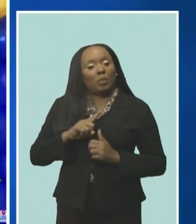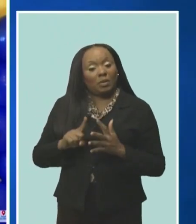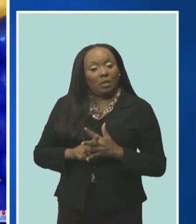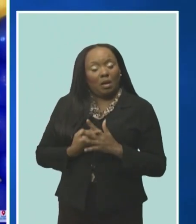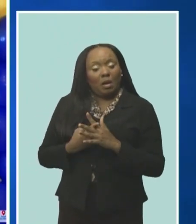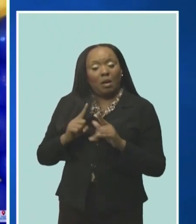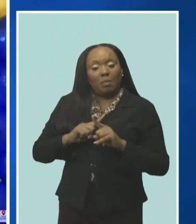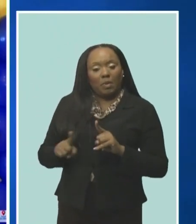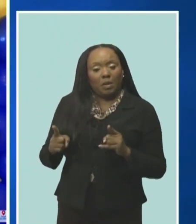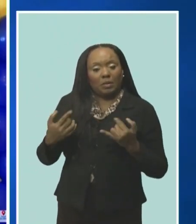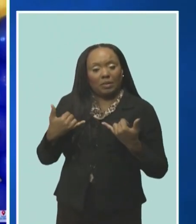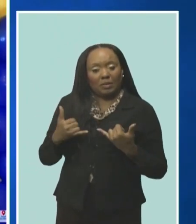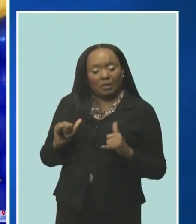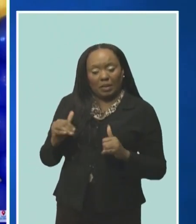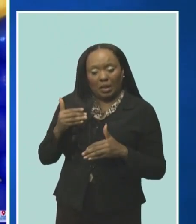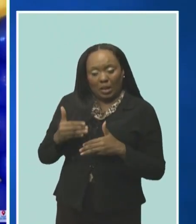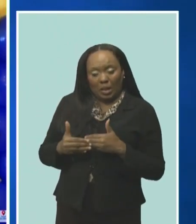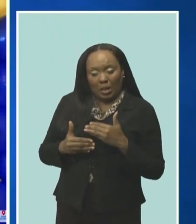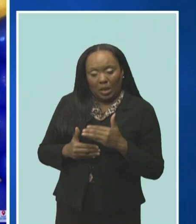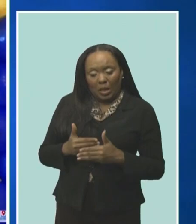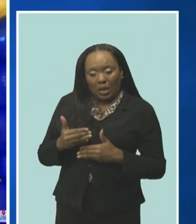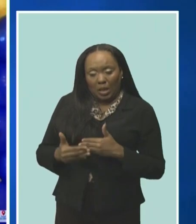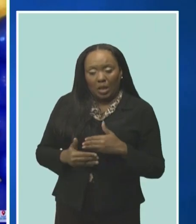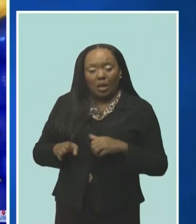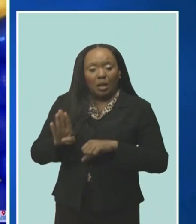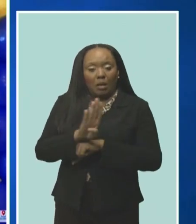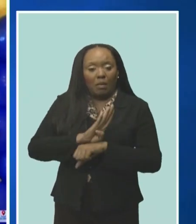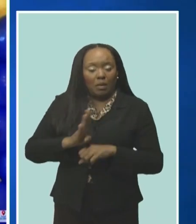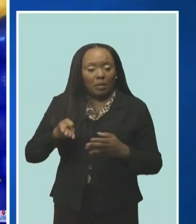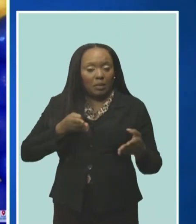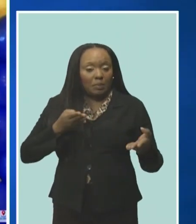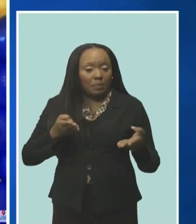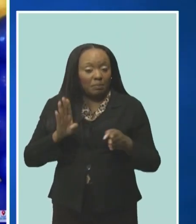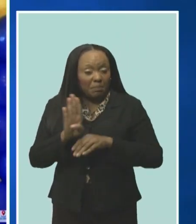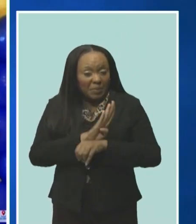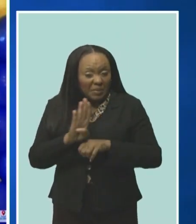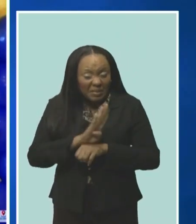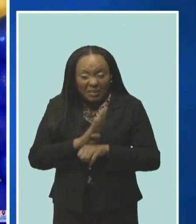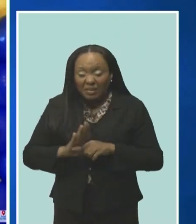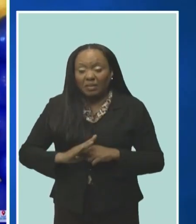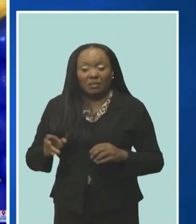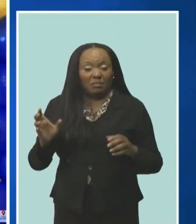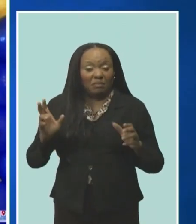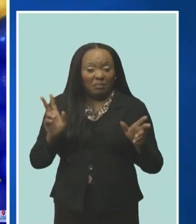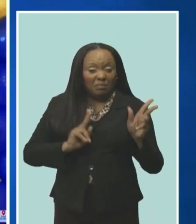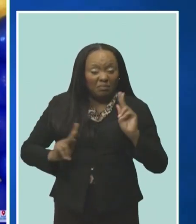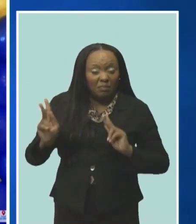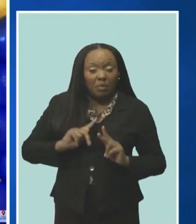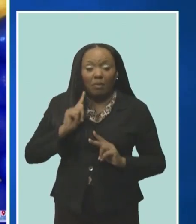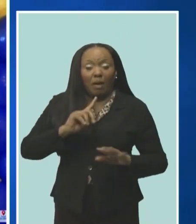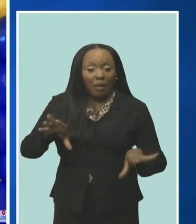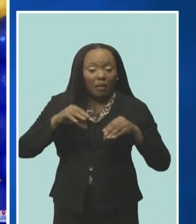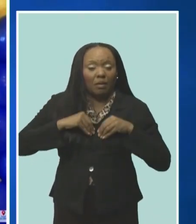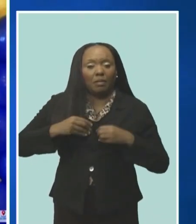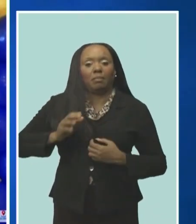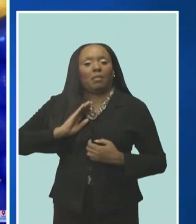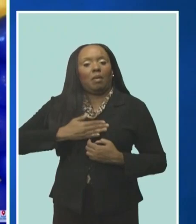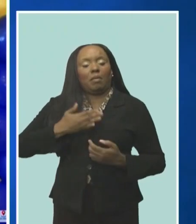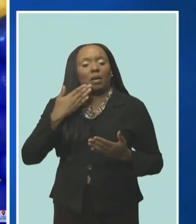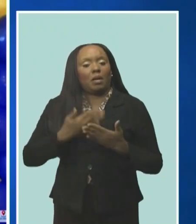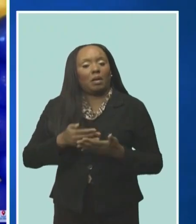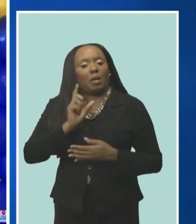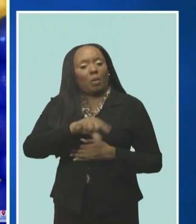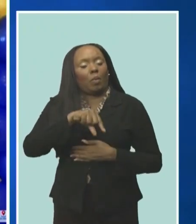where Barbados and Barbadian businesses and Barbadian citizens really embrace what we call a